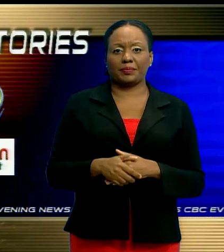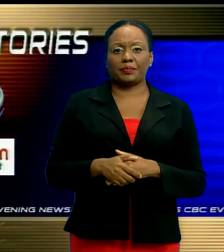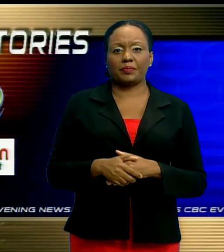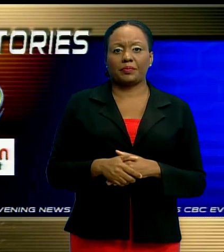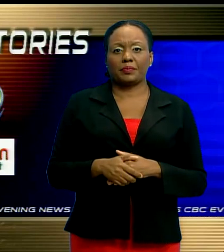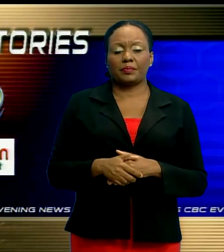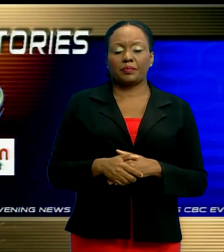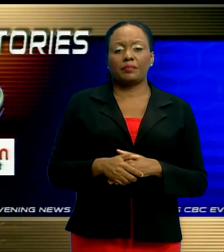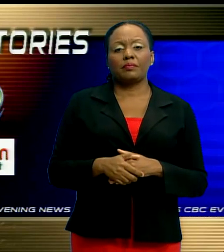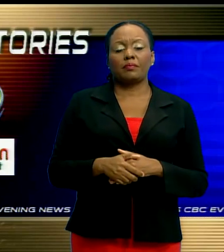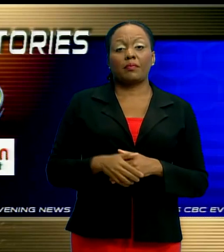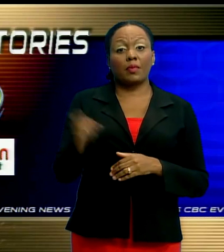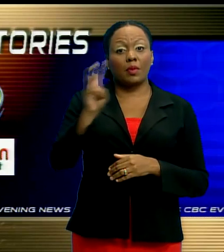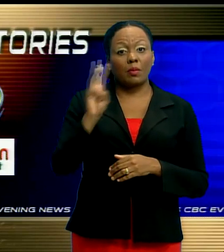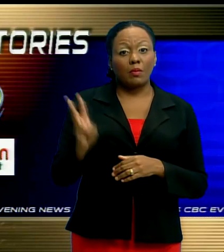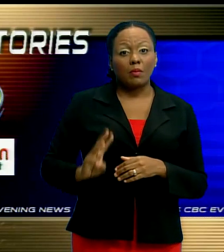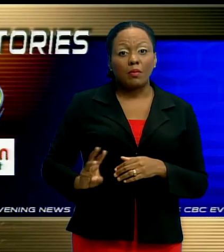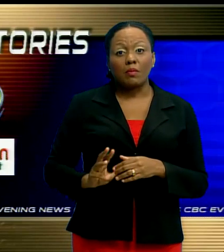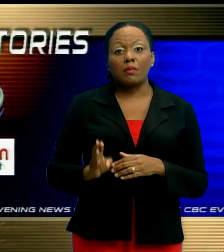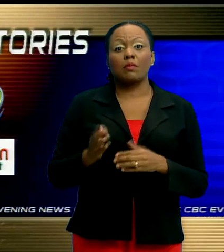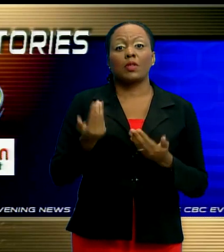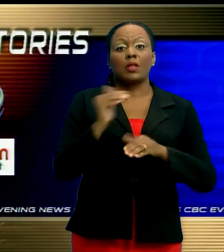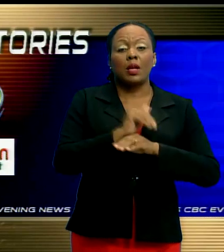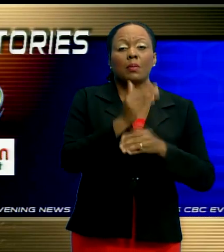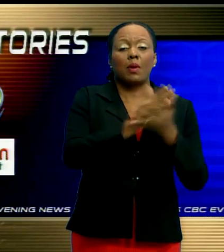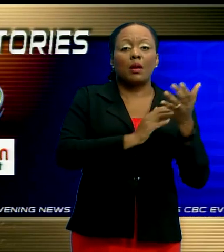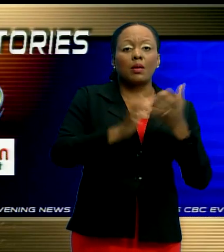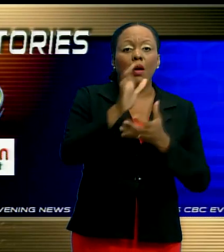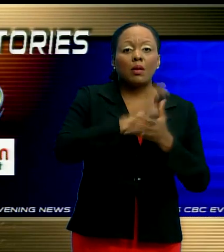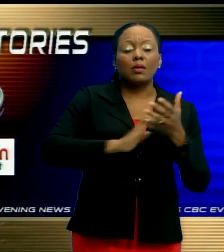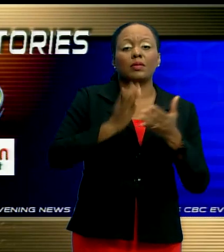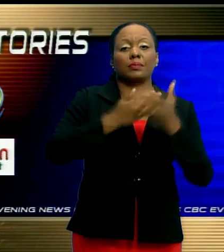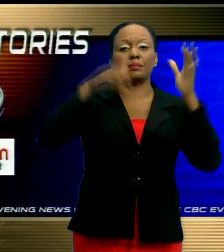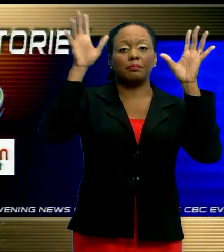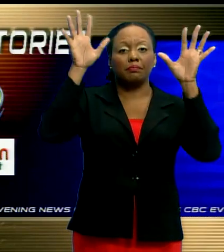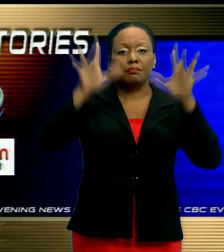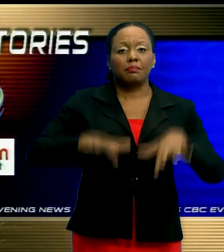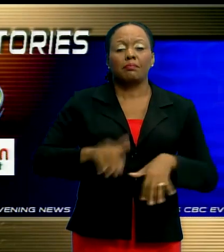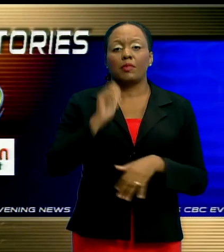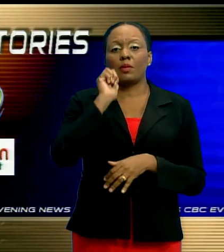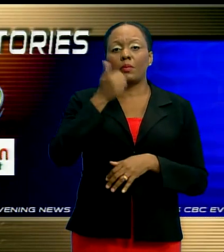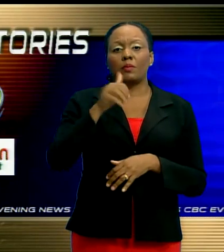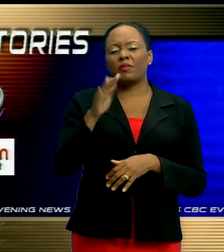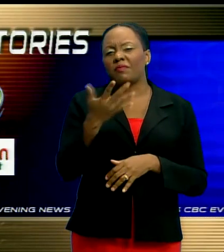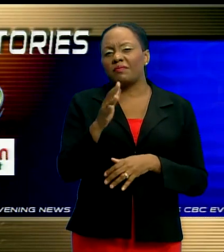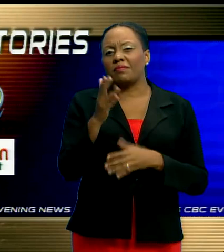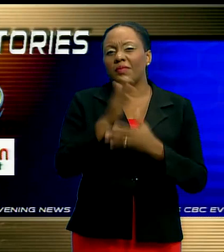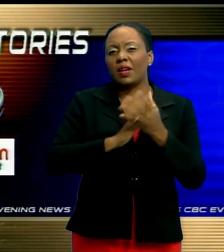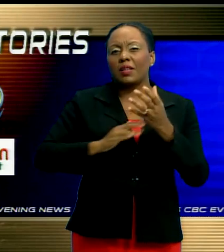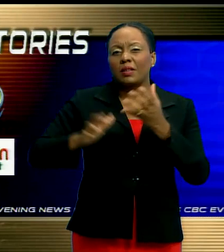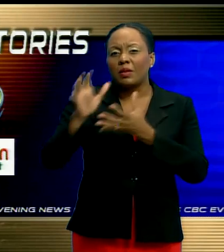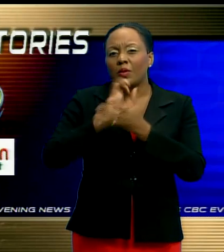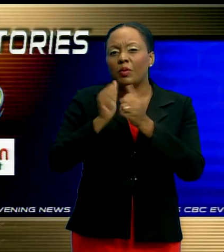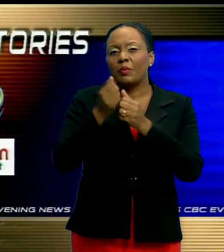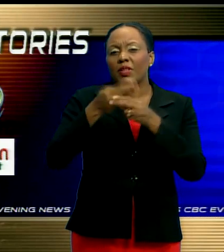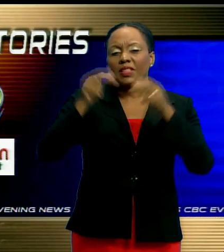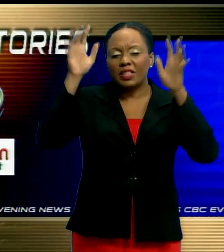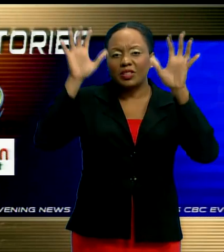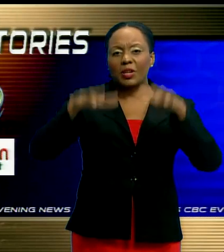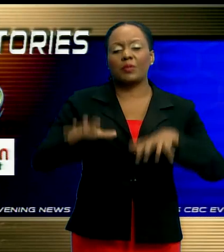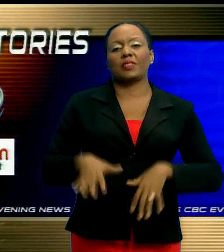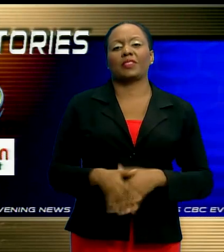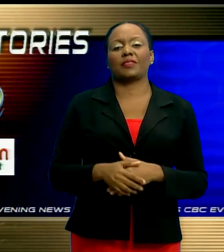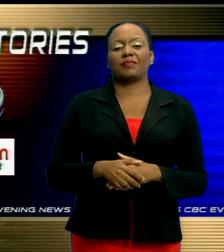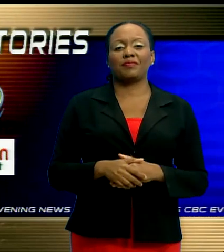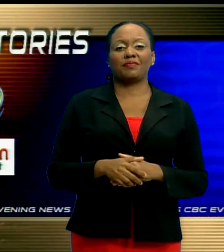And in a look at the weather forecast for tonight, it will be partly cloudy with some scattered showers. Tomorrow, fair to partly cloudy with brief